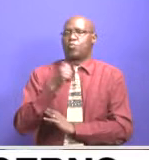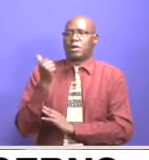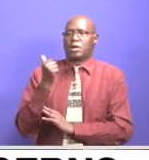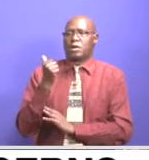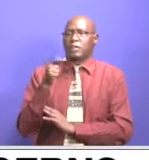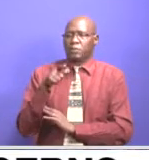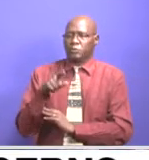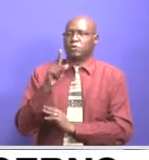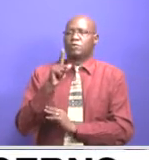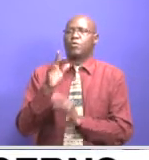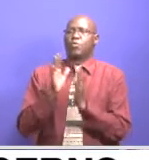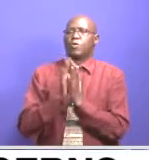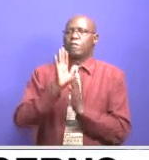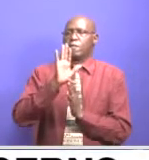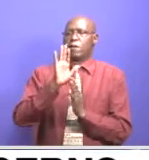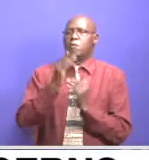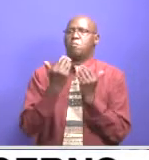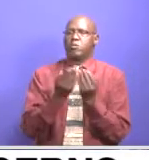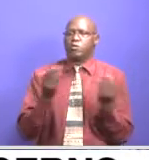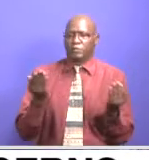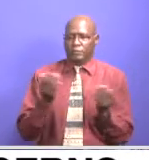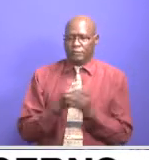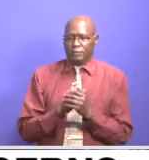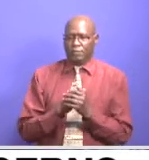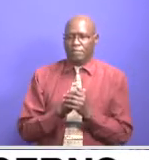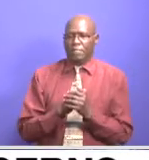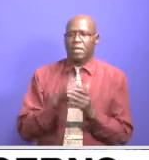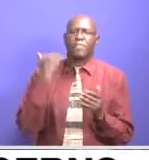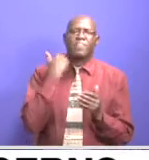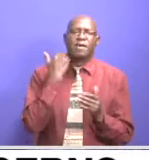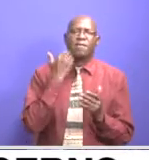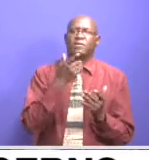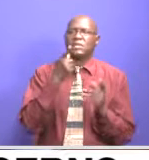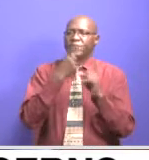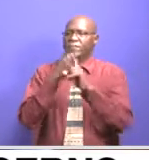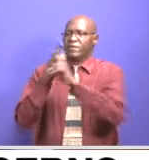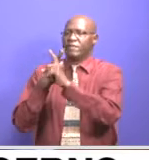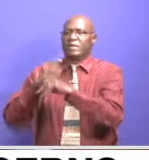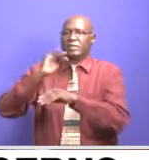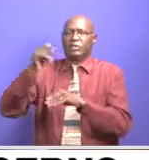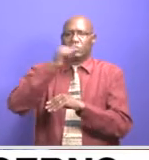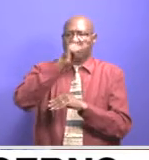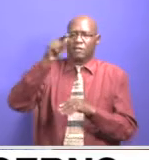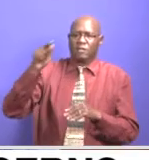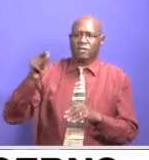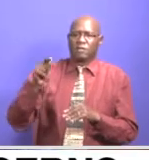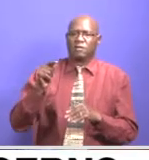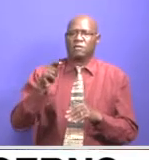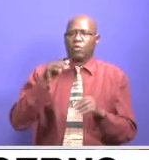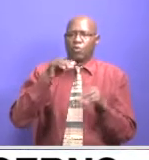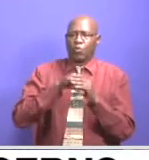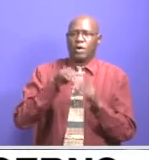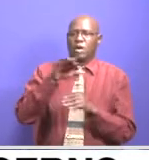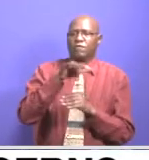their property. The kind of theft that is going on in Sigomere town and its environs is